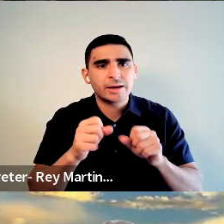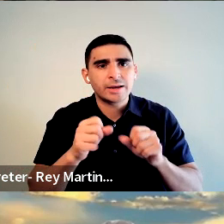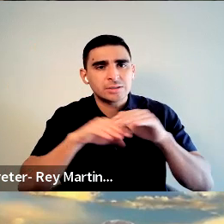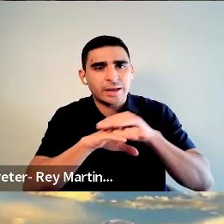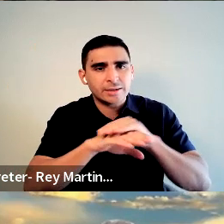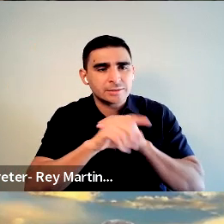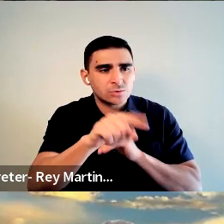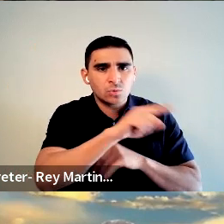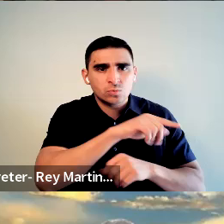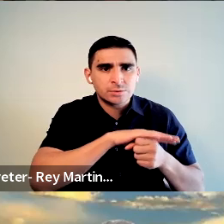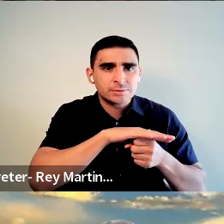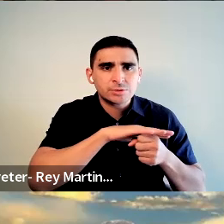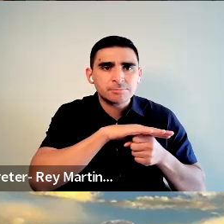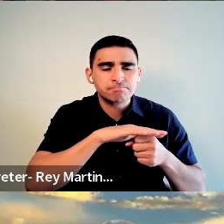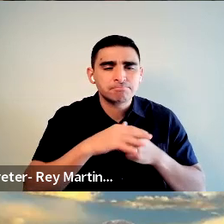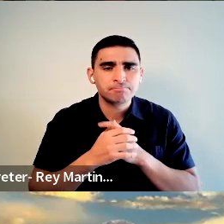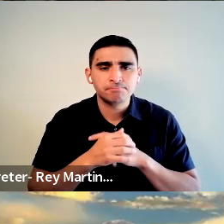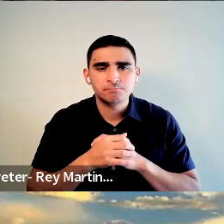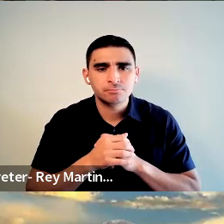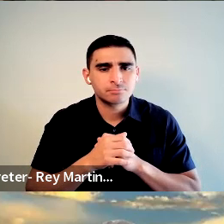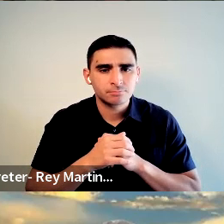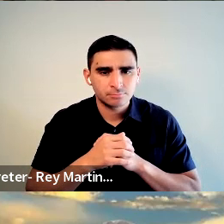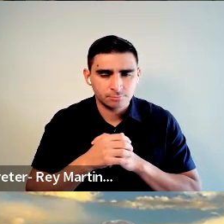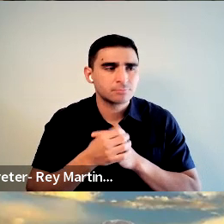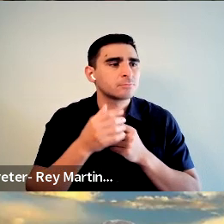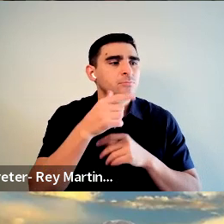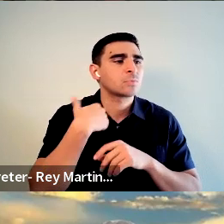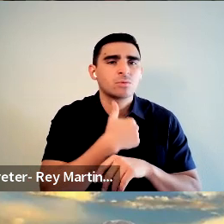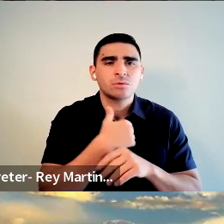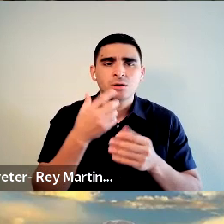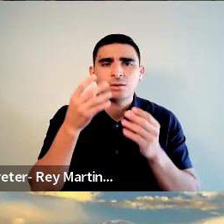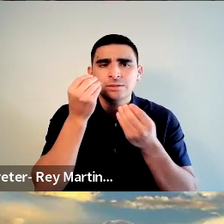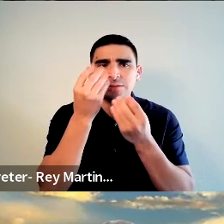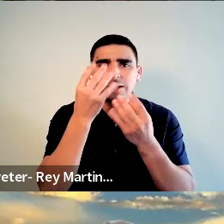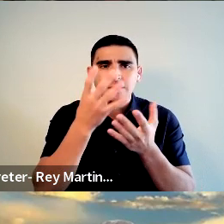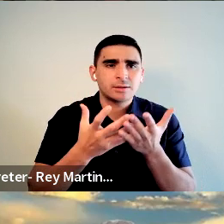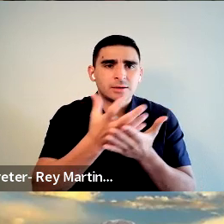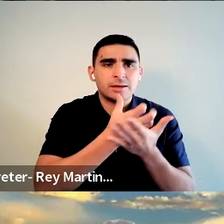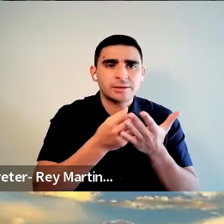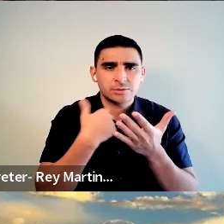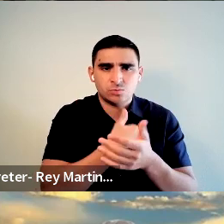those areas. And we thought with our data collection would be able to do that.